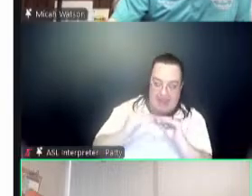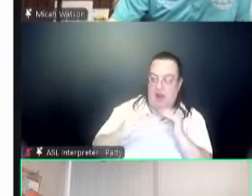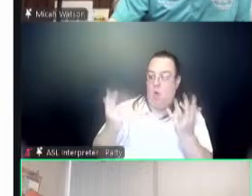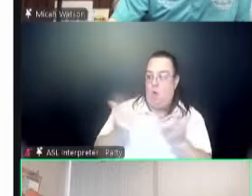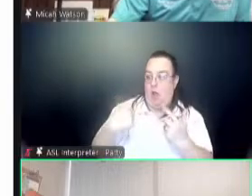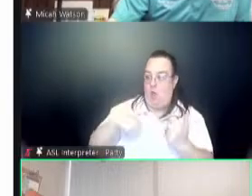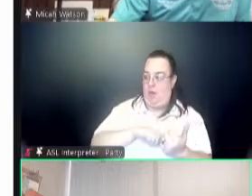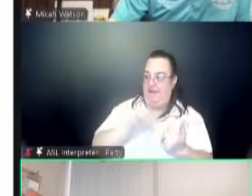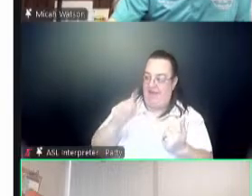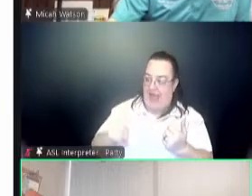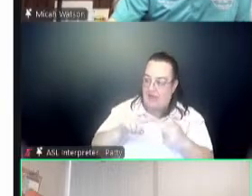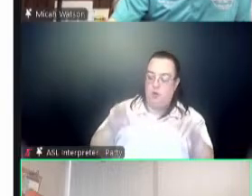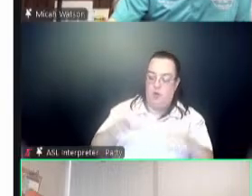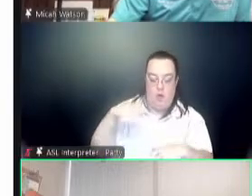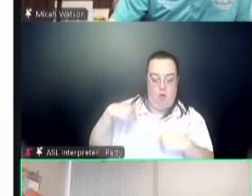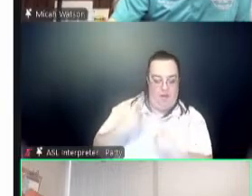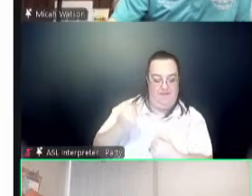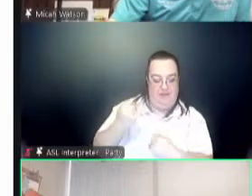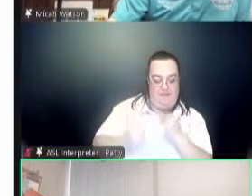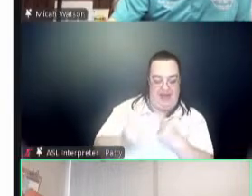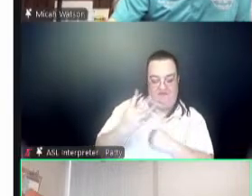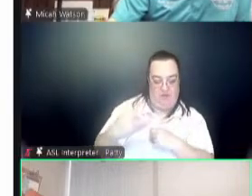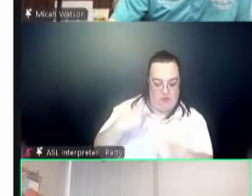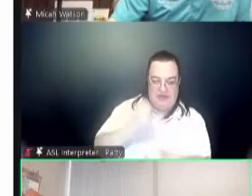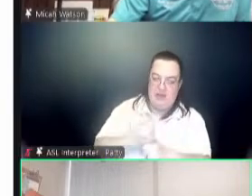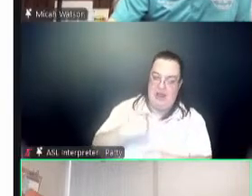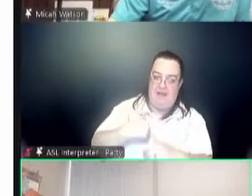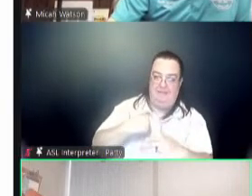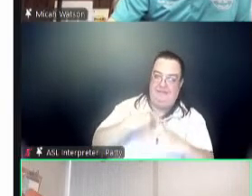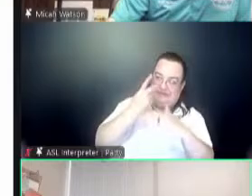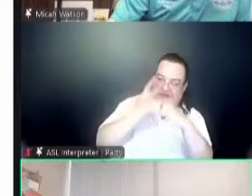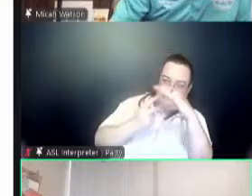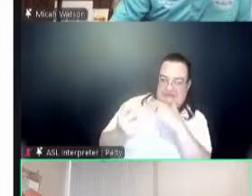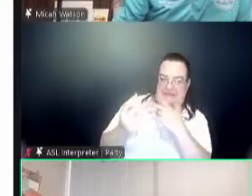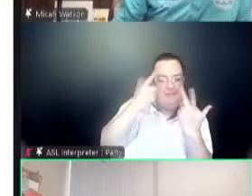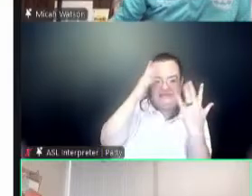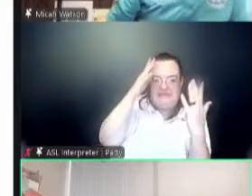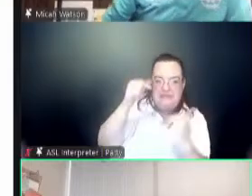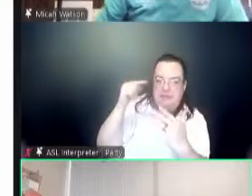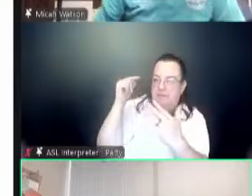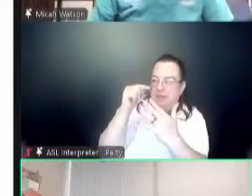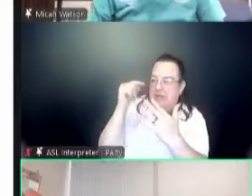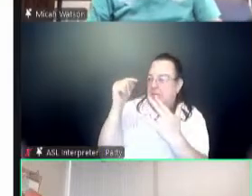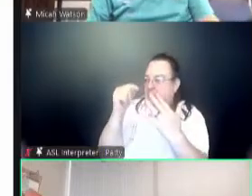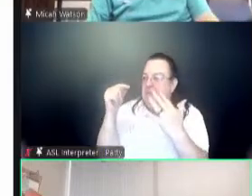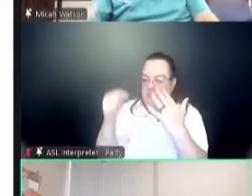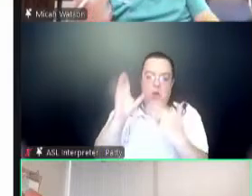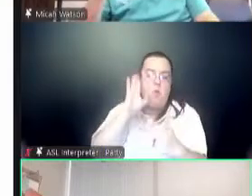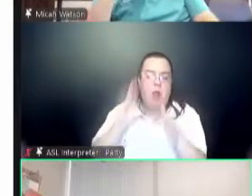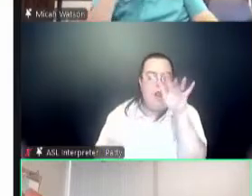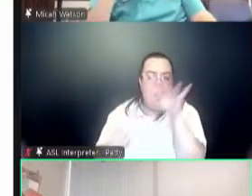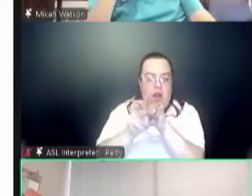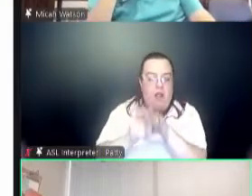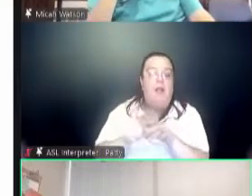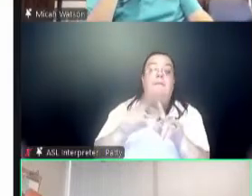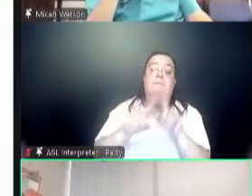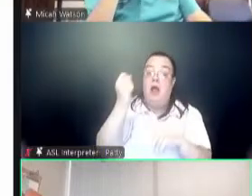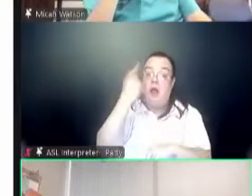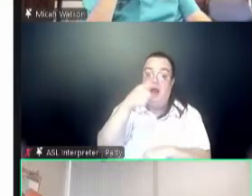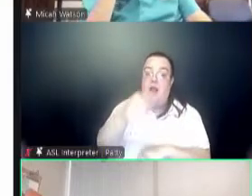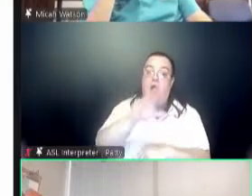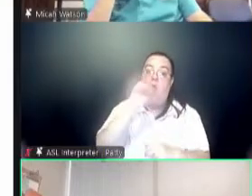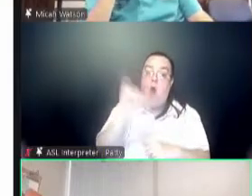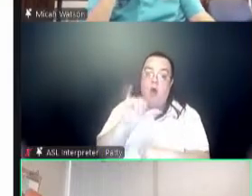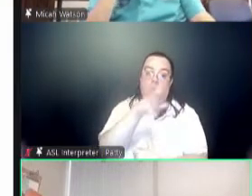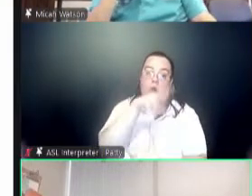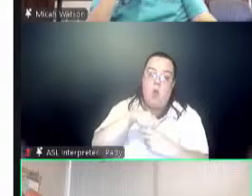past few years and anticipating certain things. But that this also has all of the